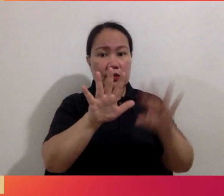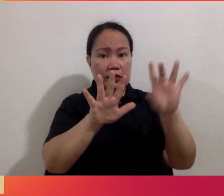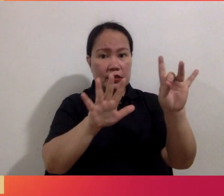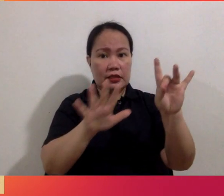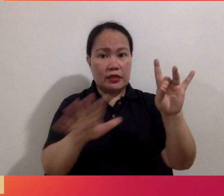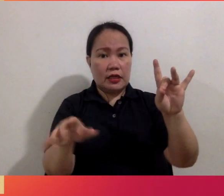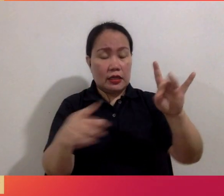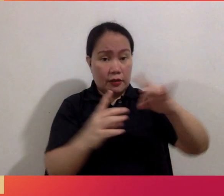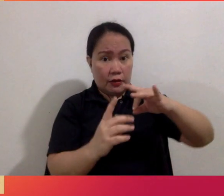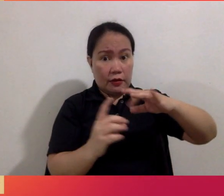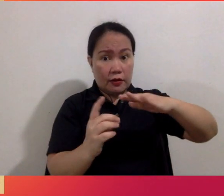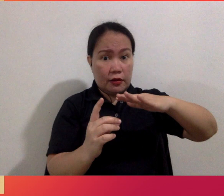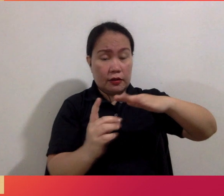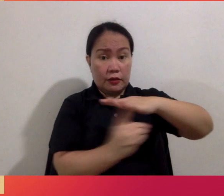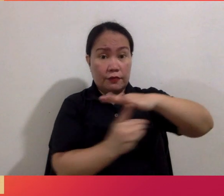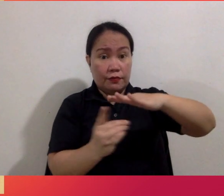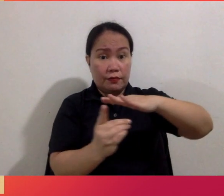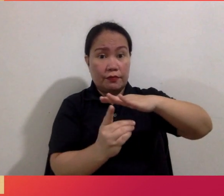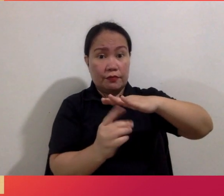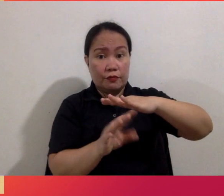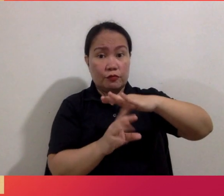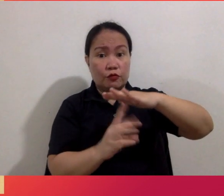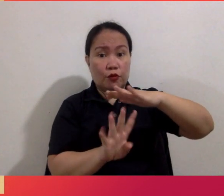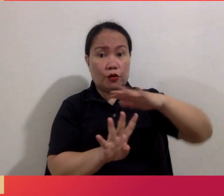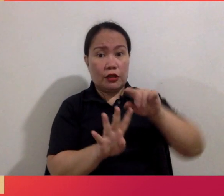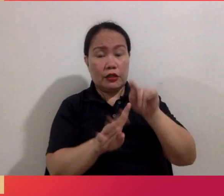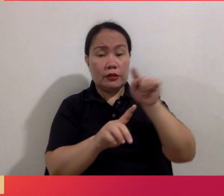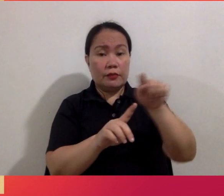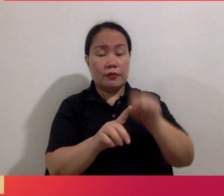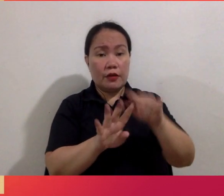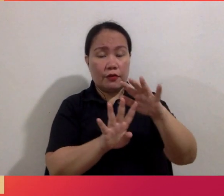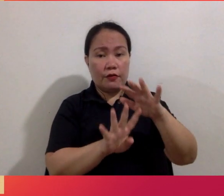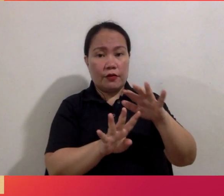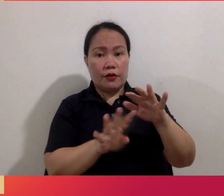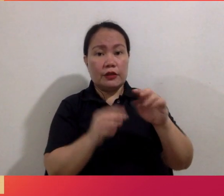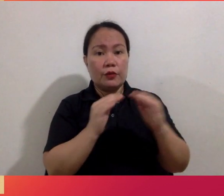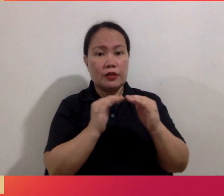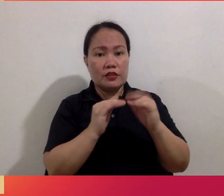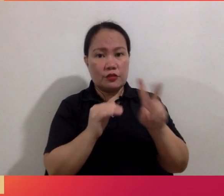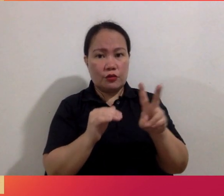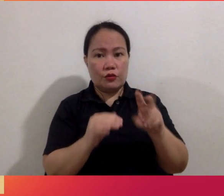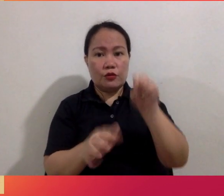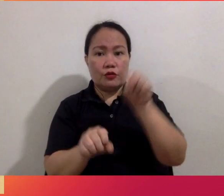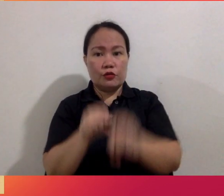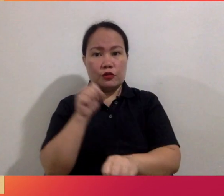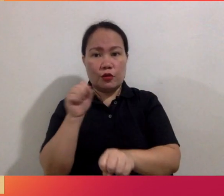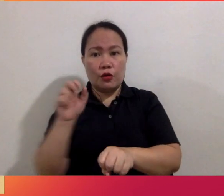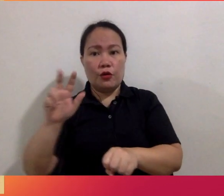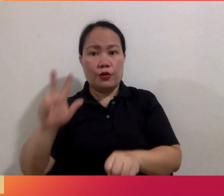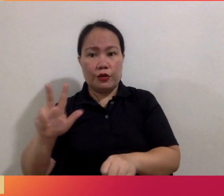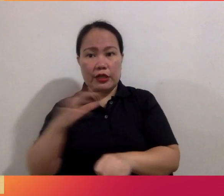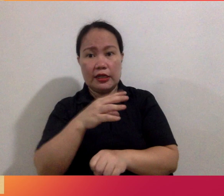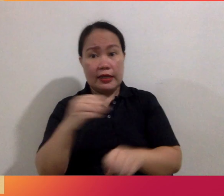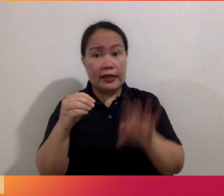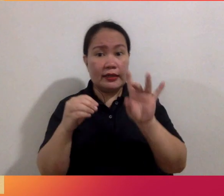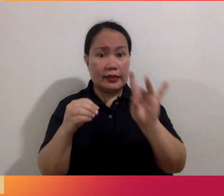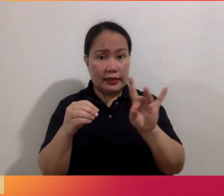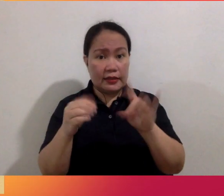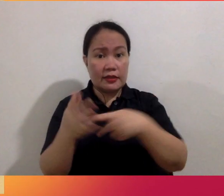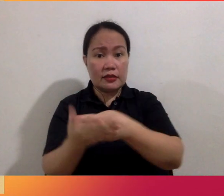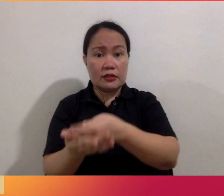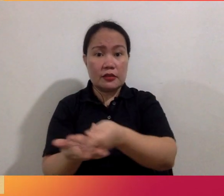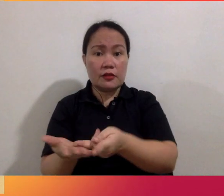divide 4 is equal to 2. And this is true. Therefore, 3 and 8 is a